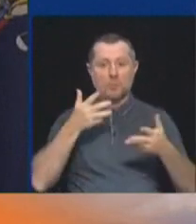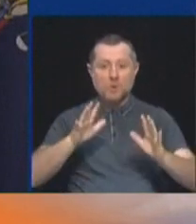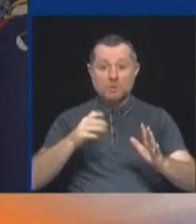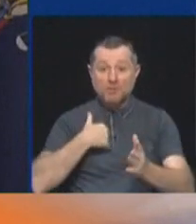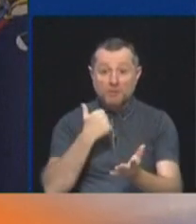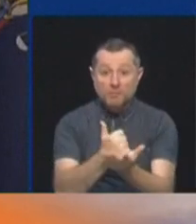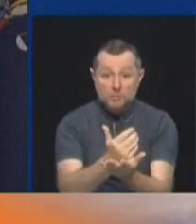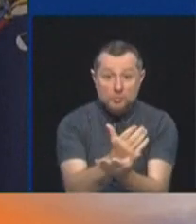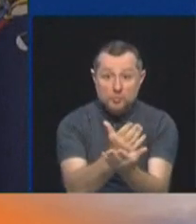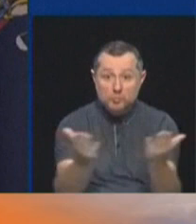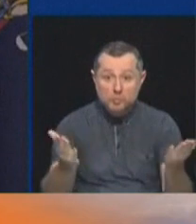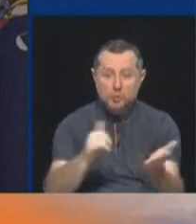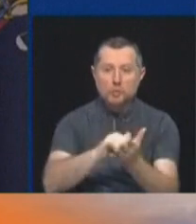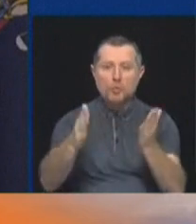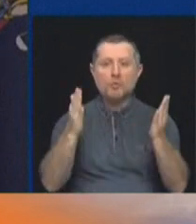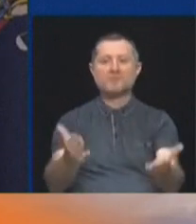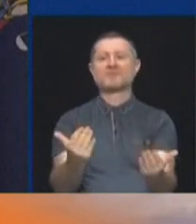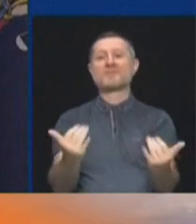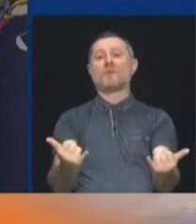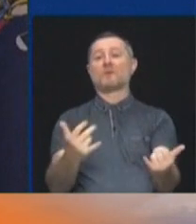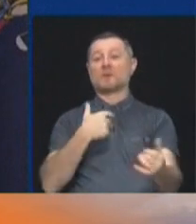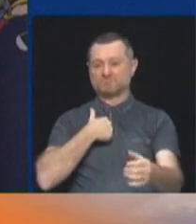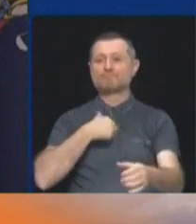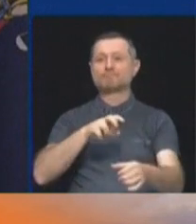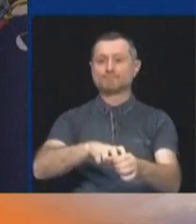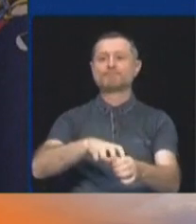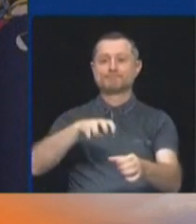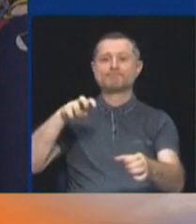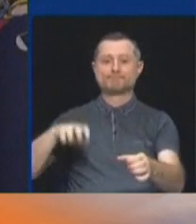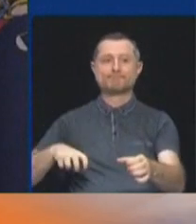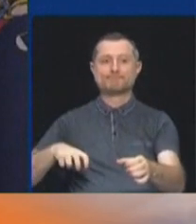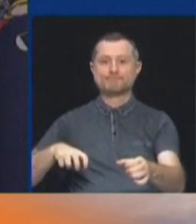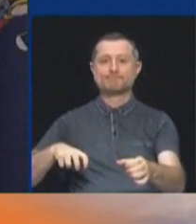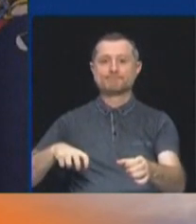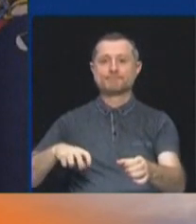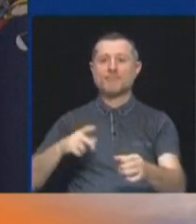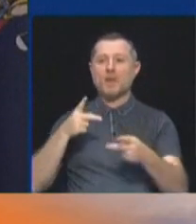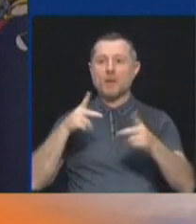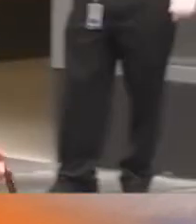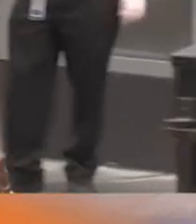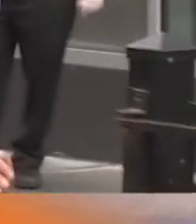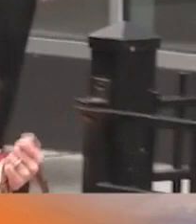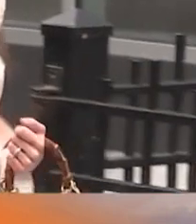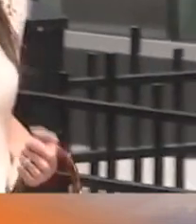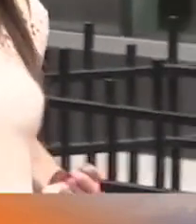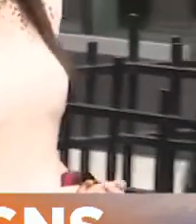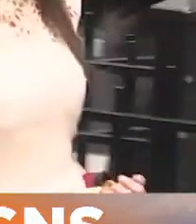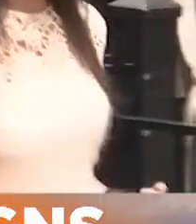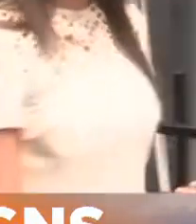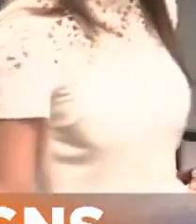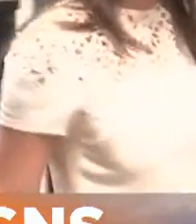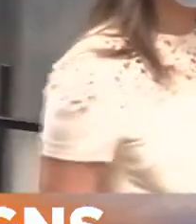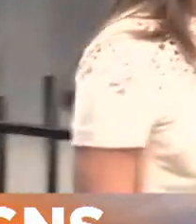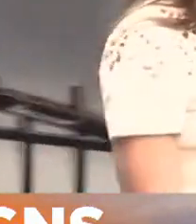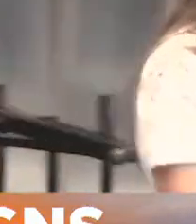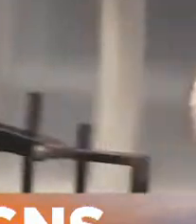now is if I step aside and let government get back to governing. An investigation from the New York